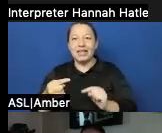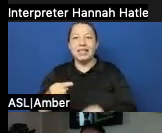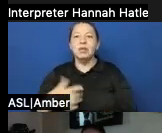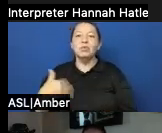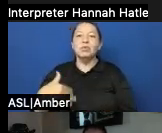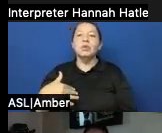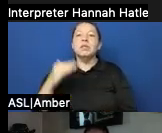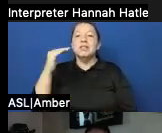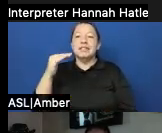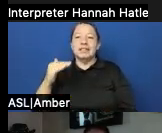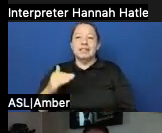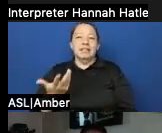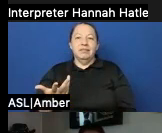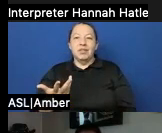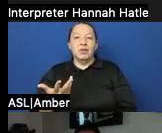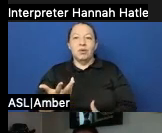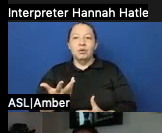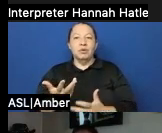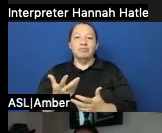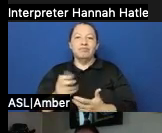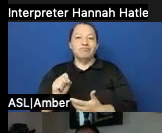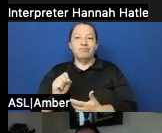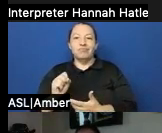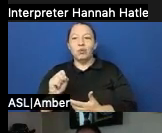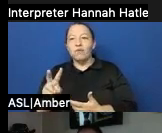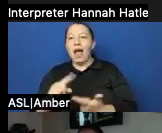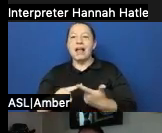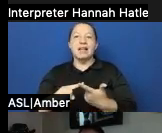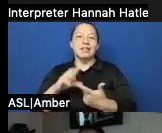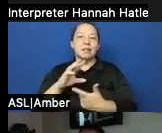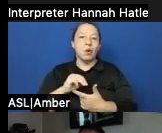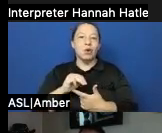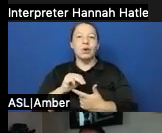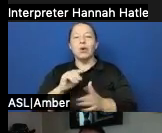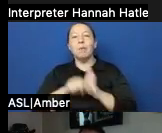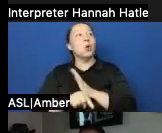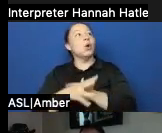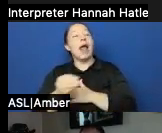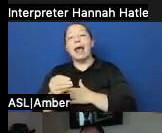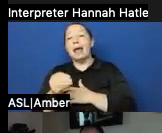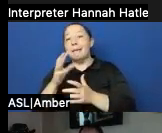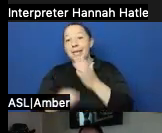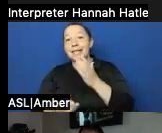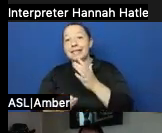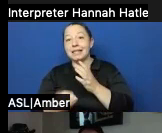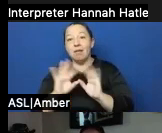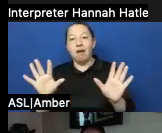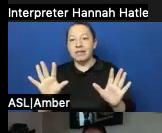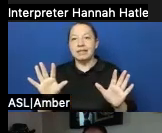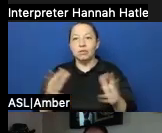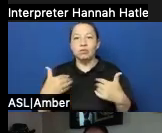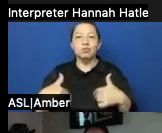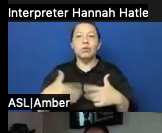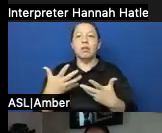violence, murdered and missing, obviously. This has such long-term effects and other forms of violence too. So that's where that